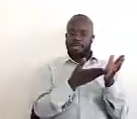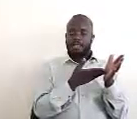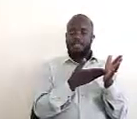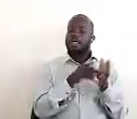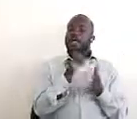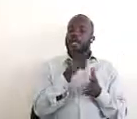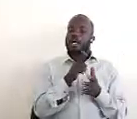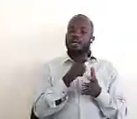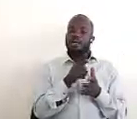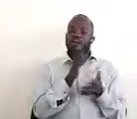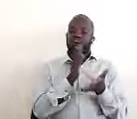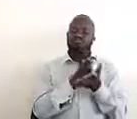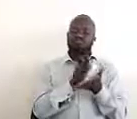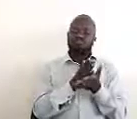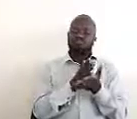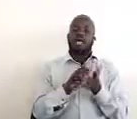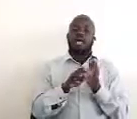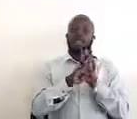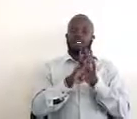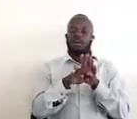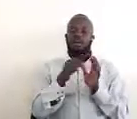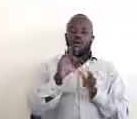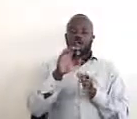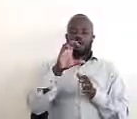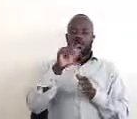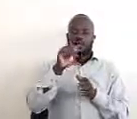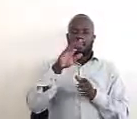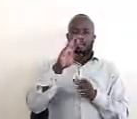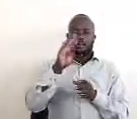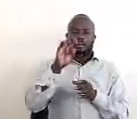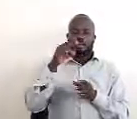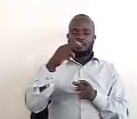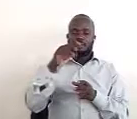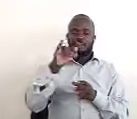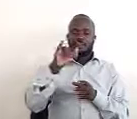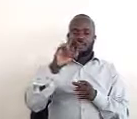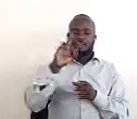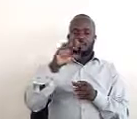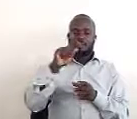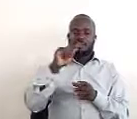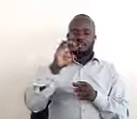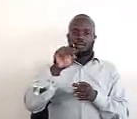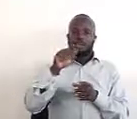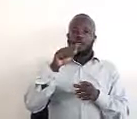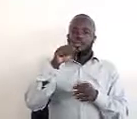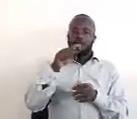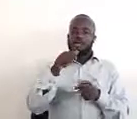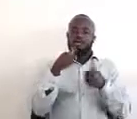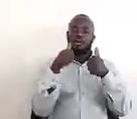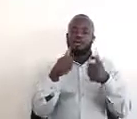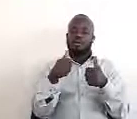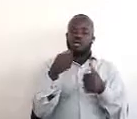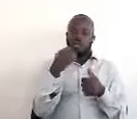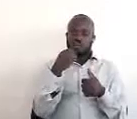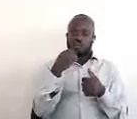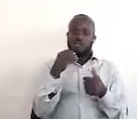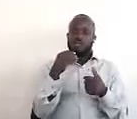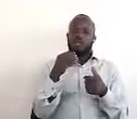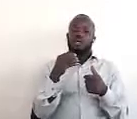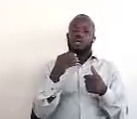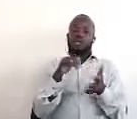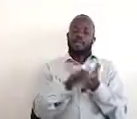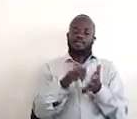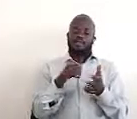in. That's a really common example of carbohydrates. This is actually an ideal nutrient to